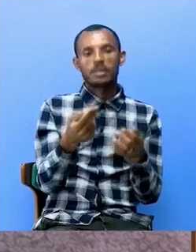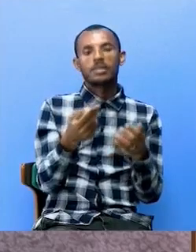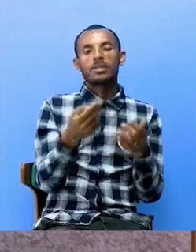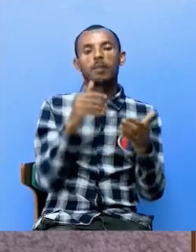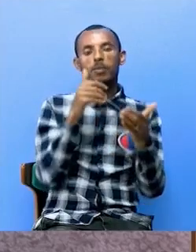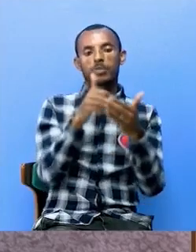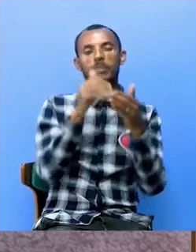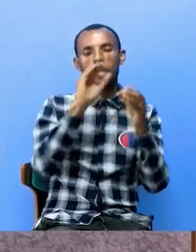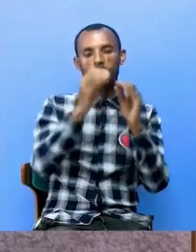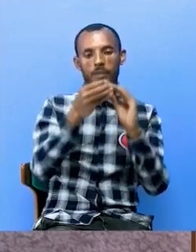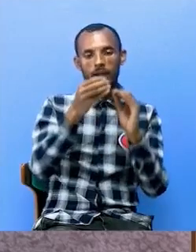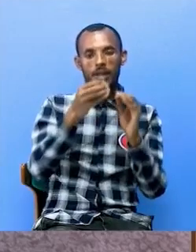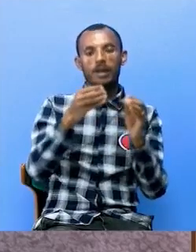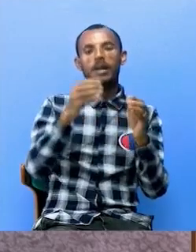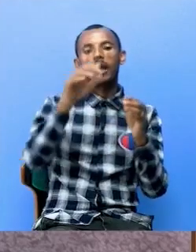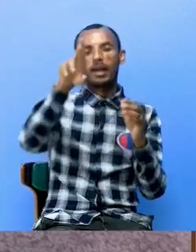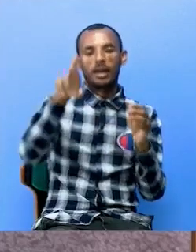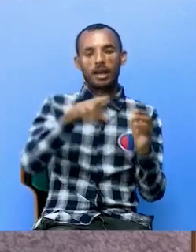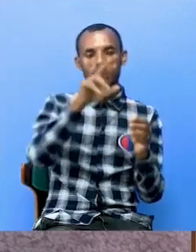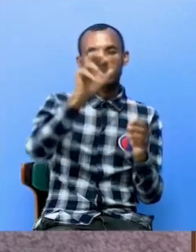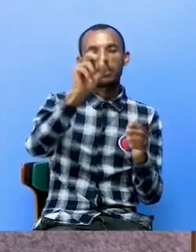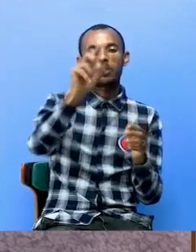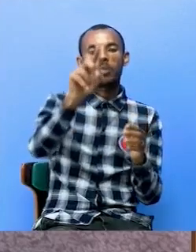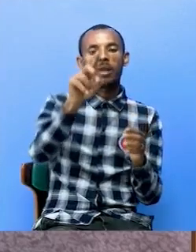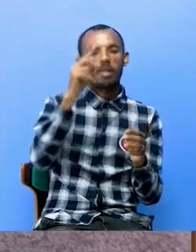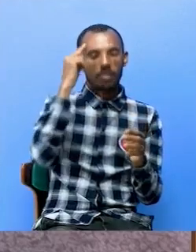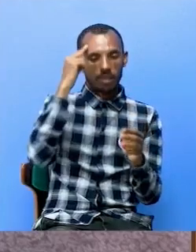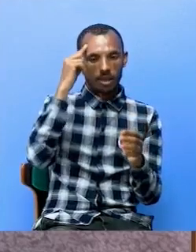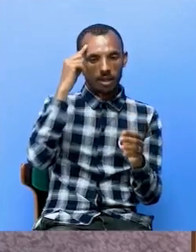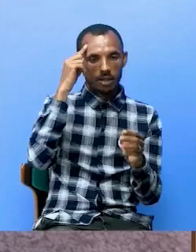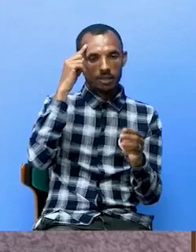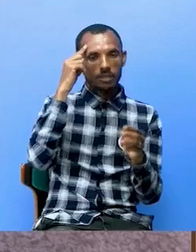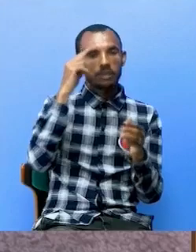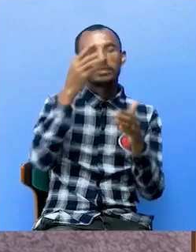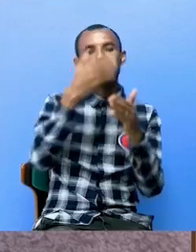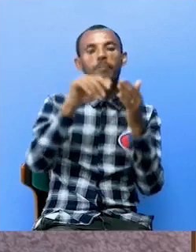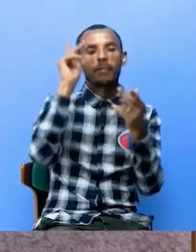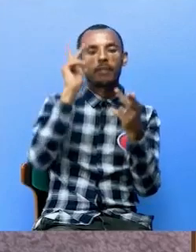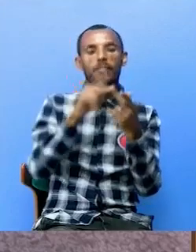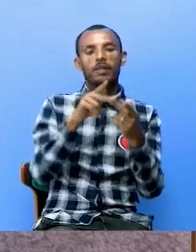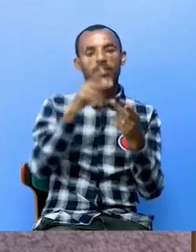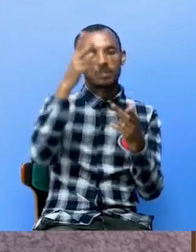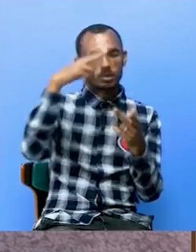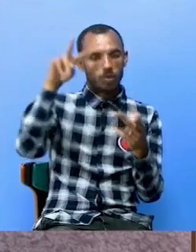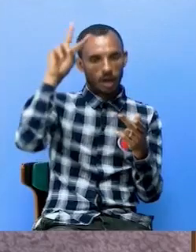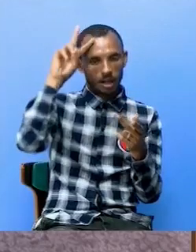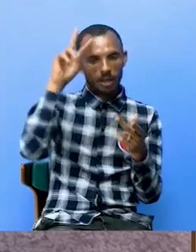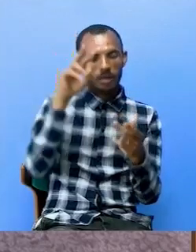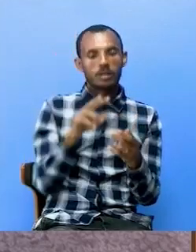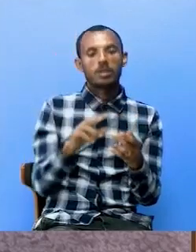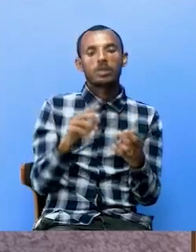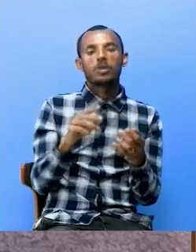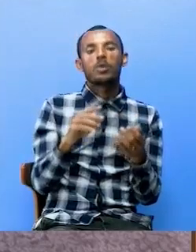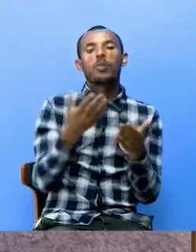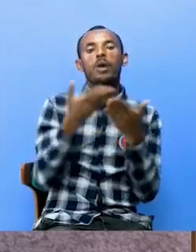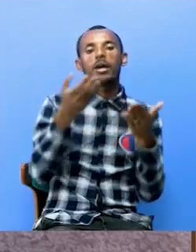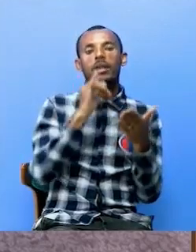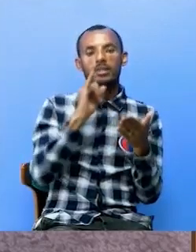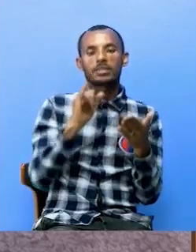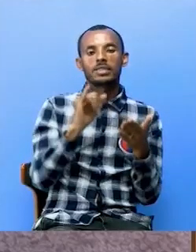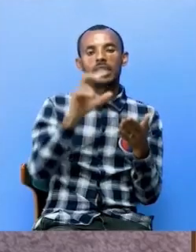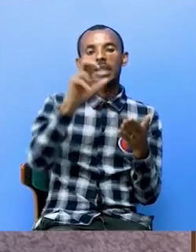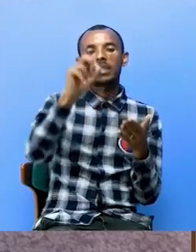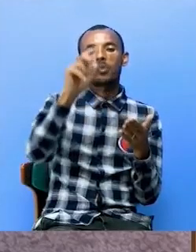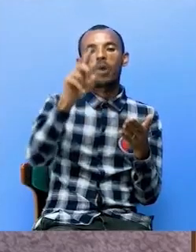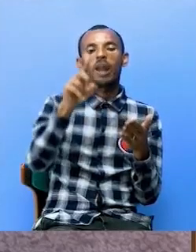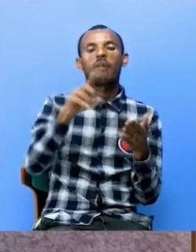like radical 31, think of some perfect squares, okay? Where is